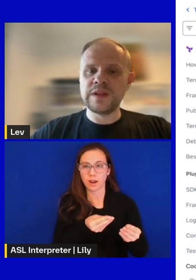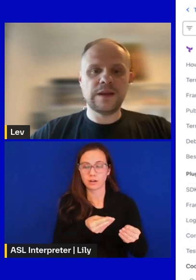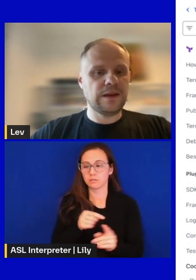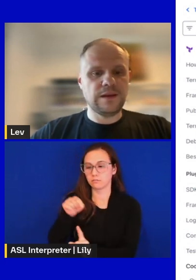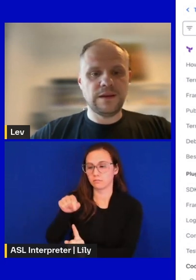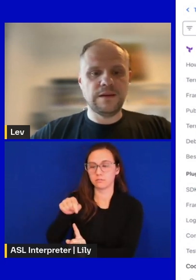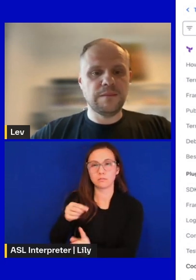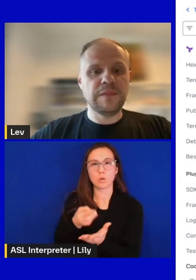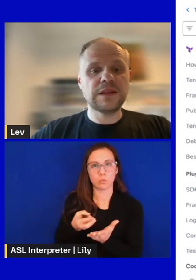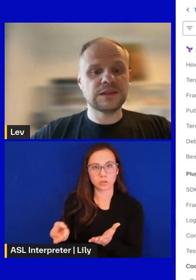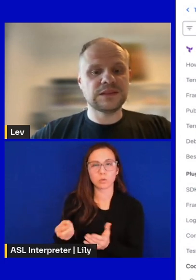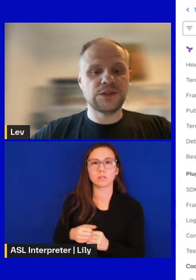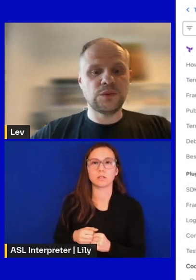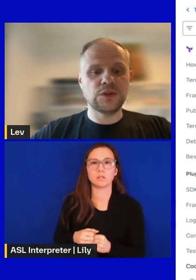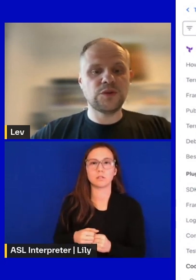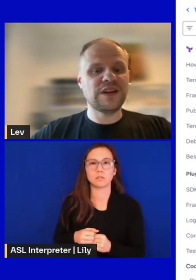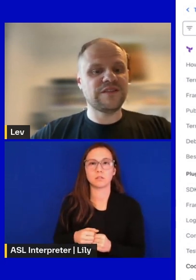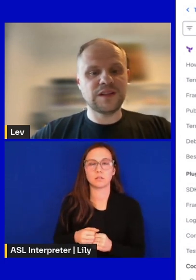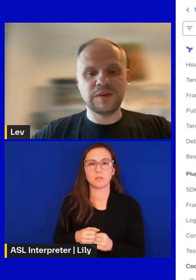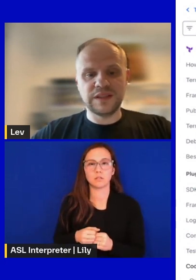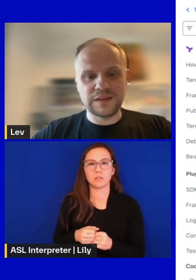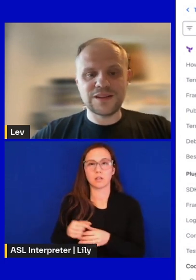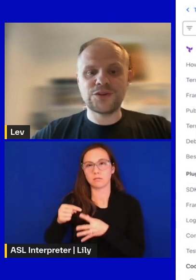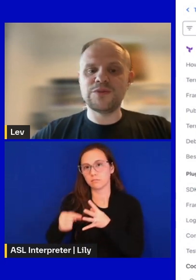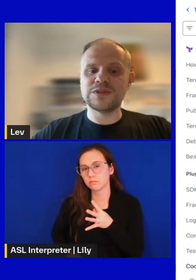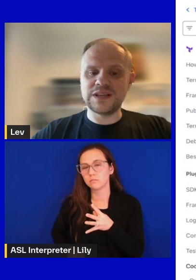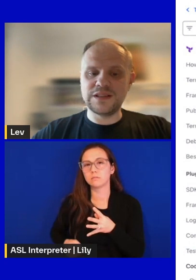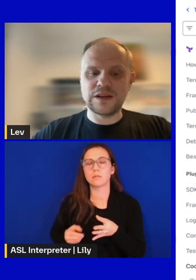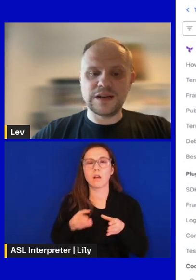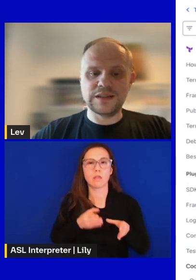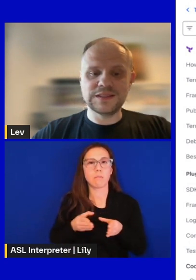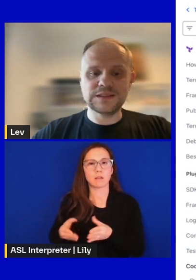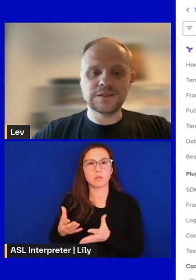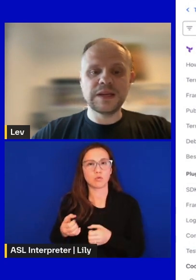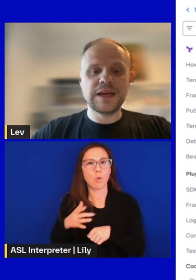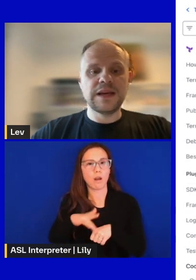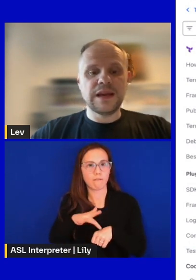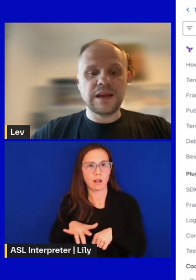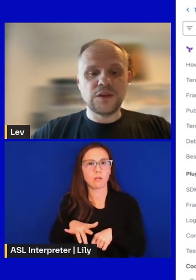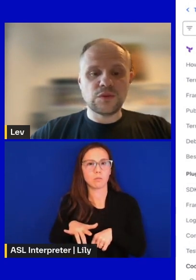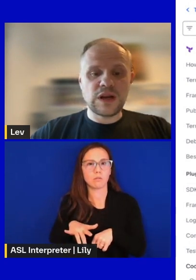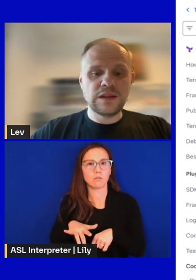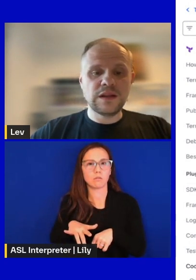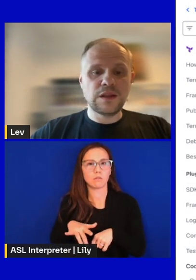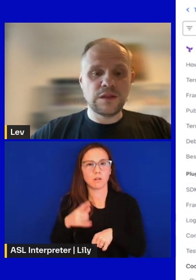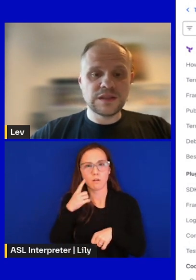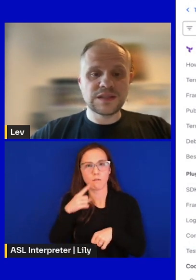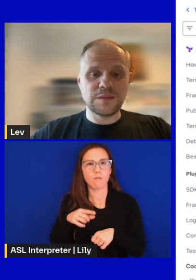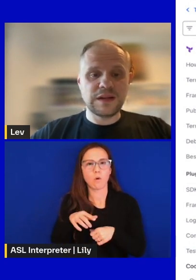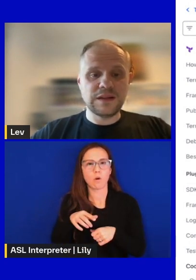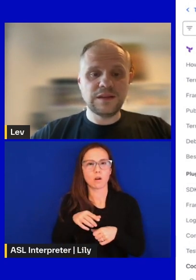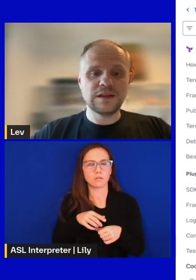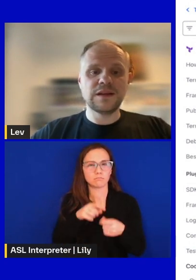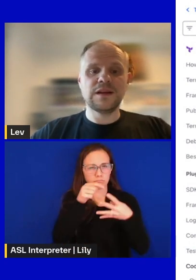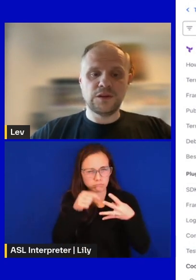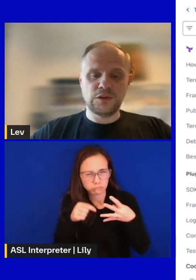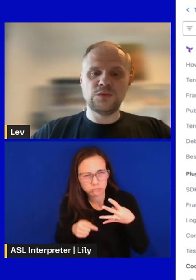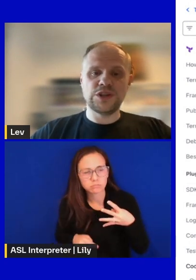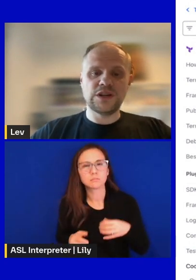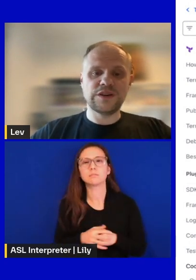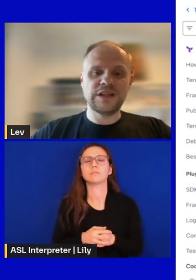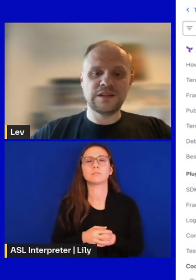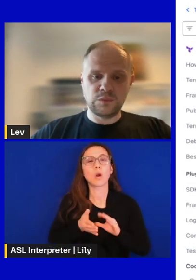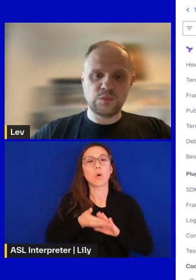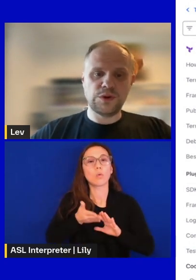the methods that you want to be available, and the attributes and their aliases. You run this command